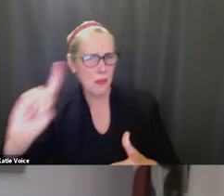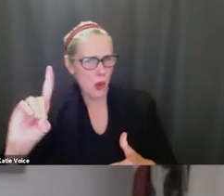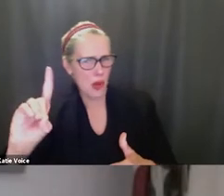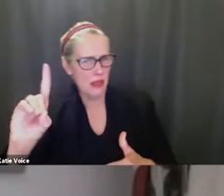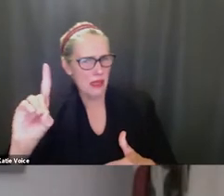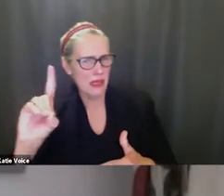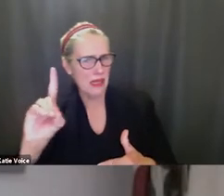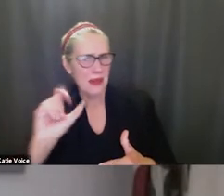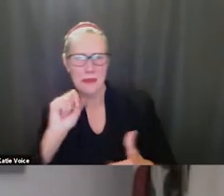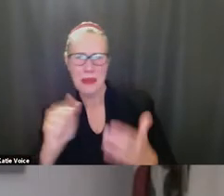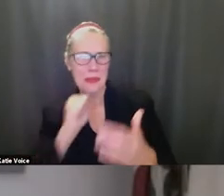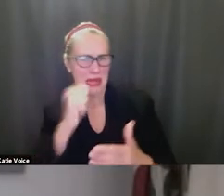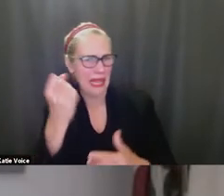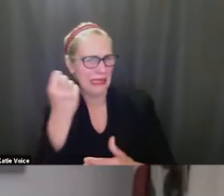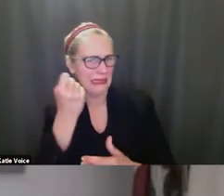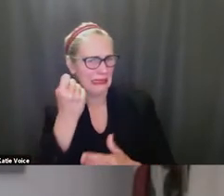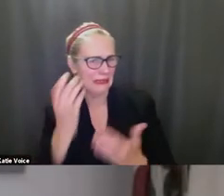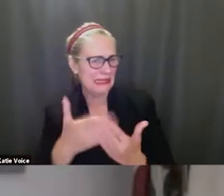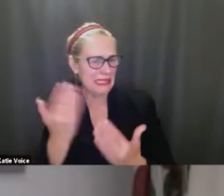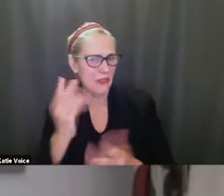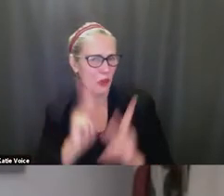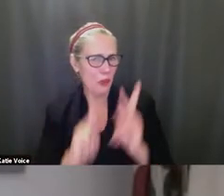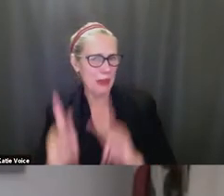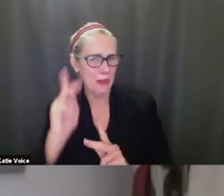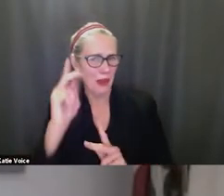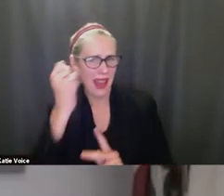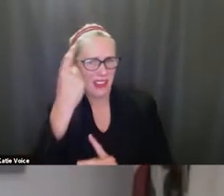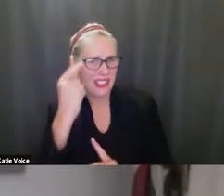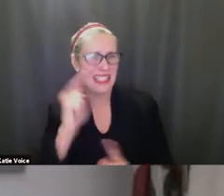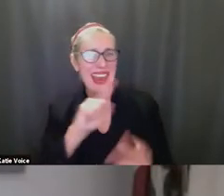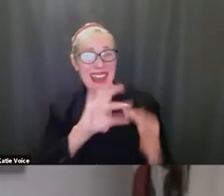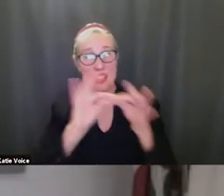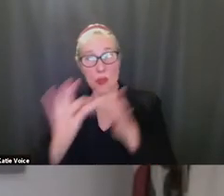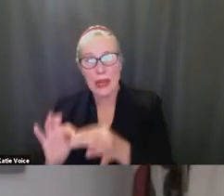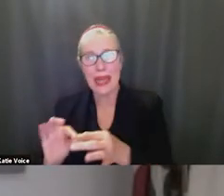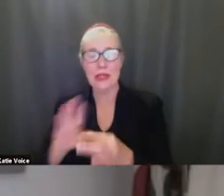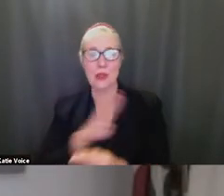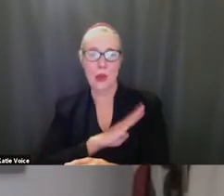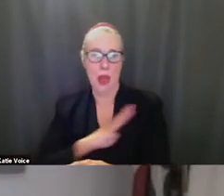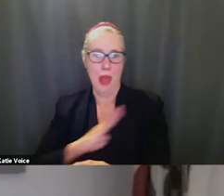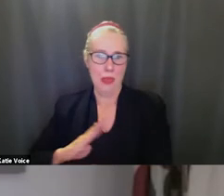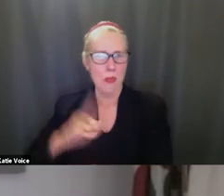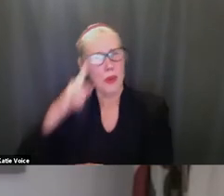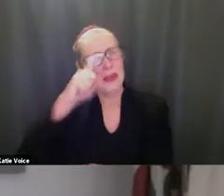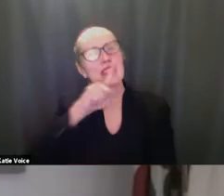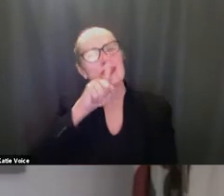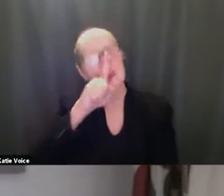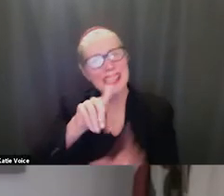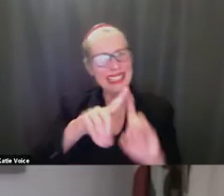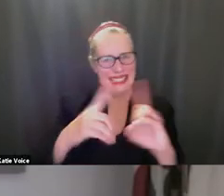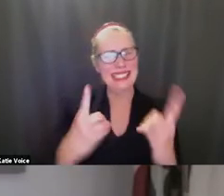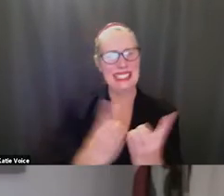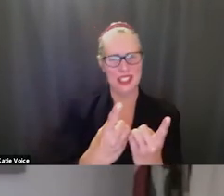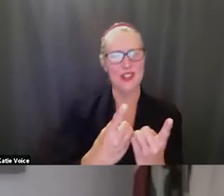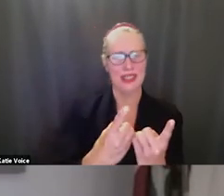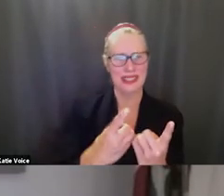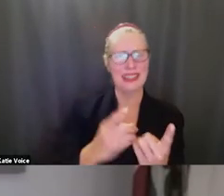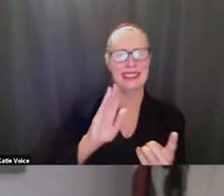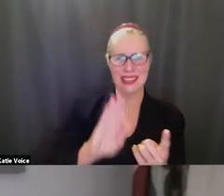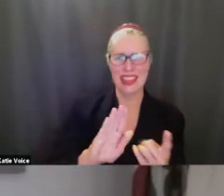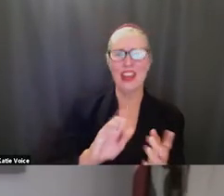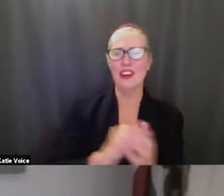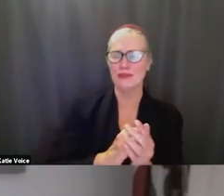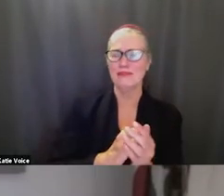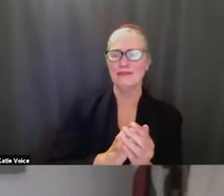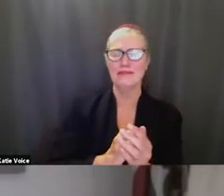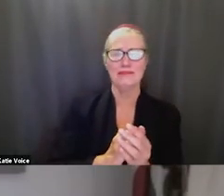totally easy for people to understand it's that it's a board issue yes it's a district issue uh ms barnwell to do that and we will move